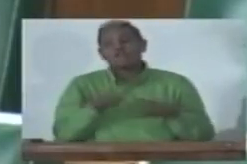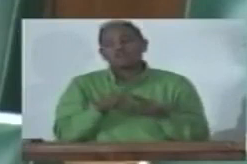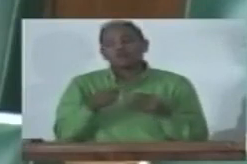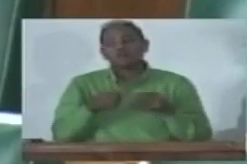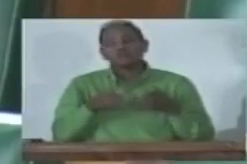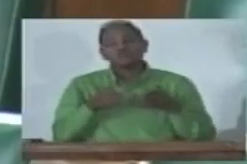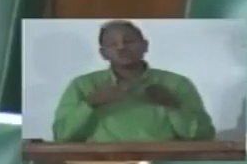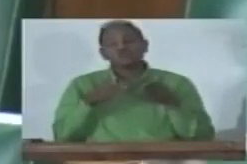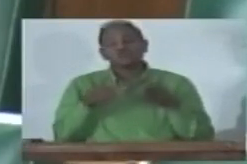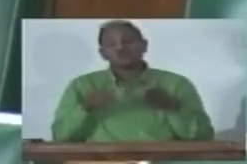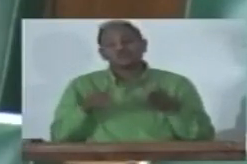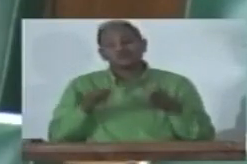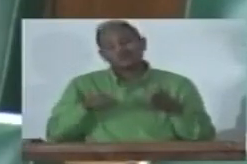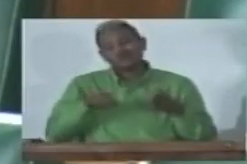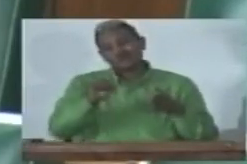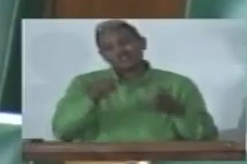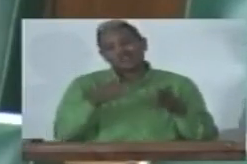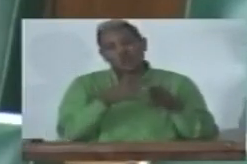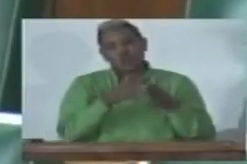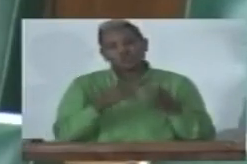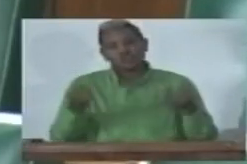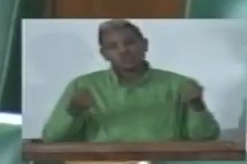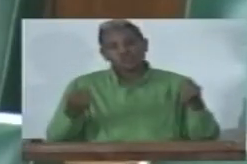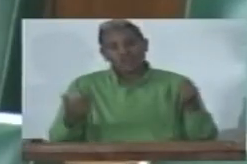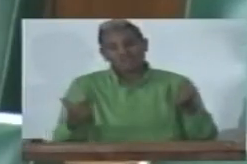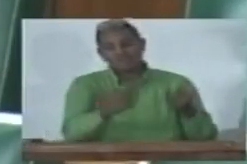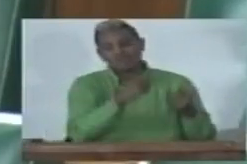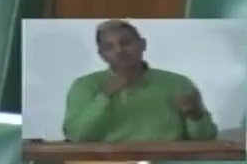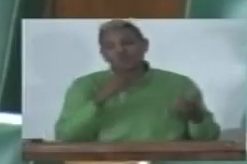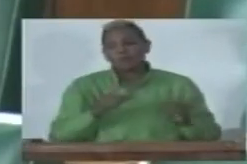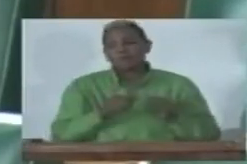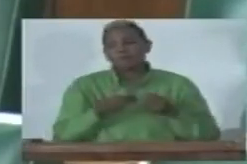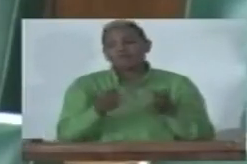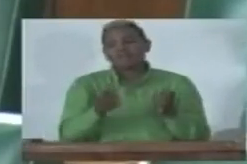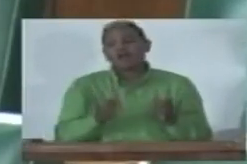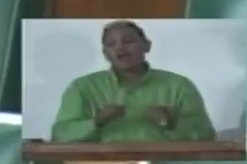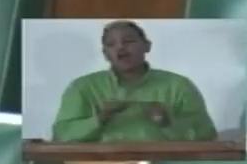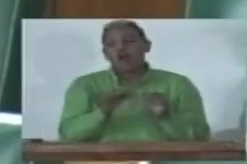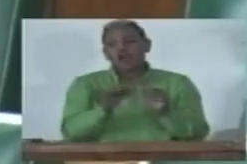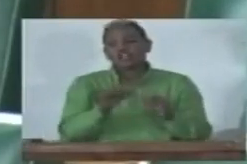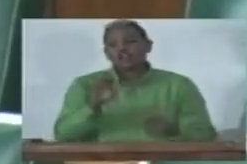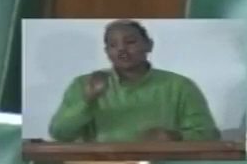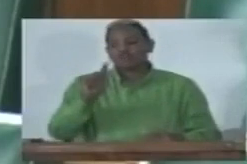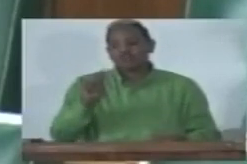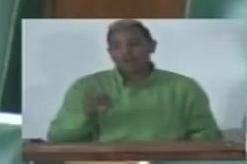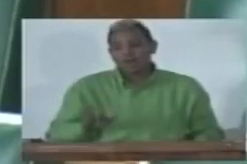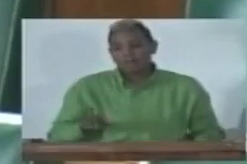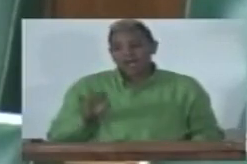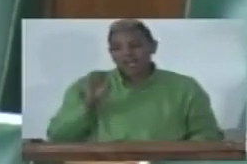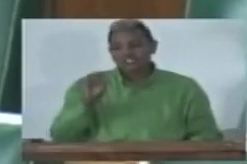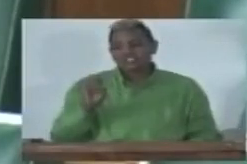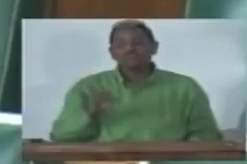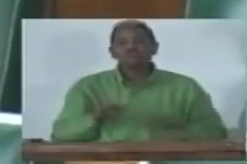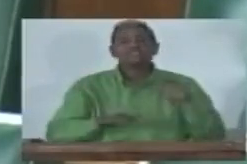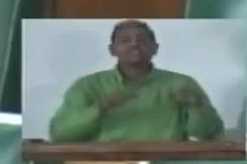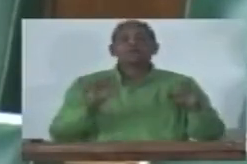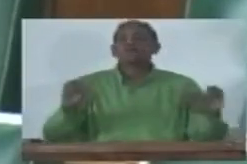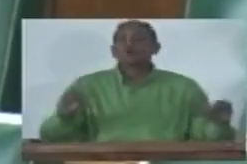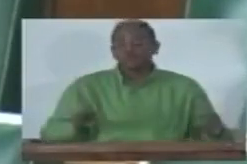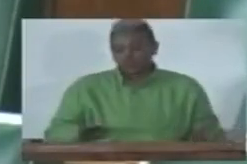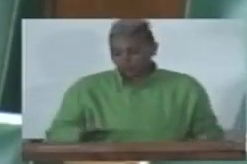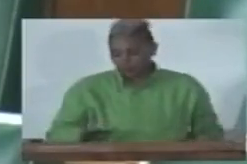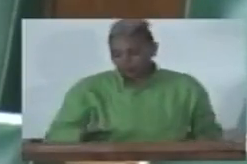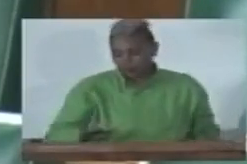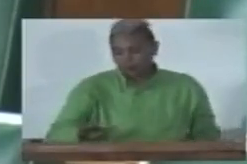corner north to the driveway entrance to provide a continuous ramp and zero-step threshold at the main entrance.